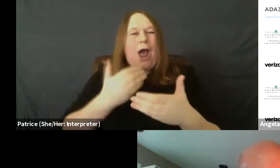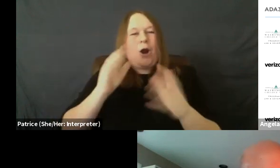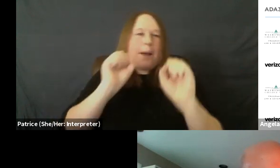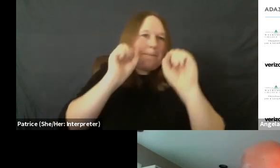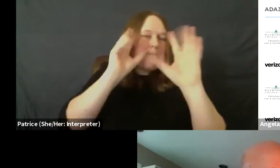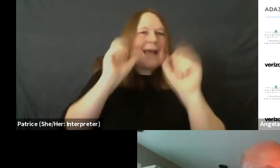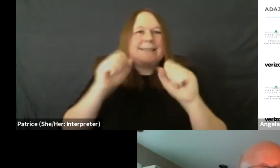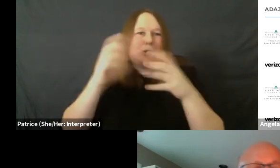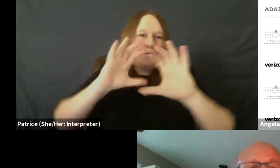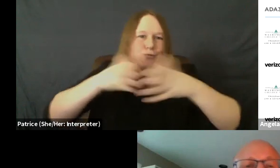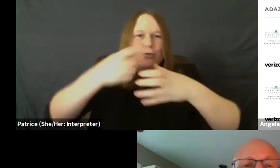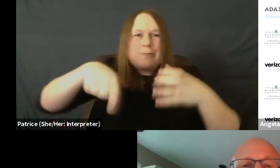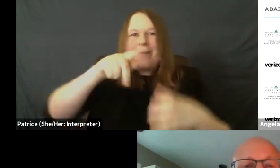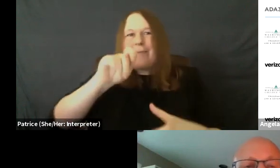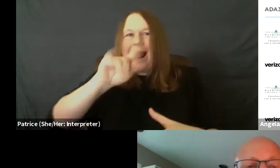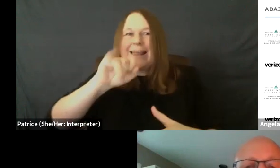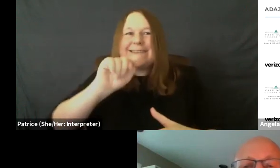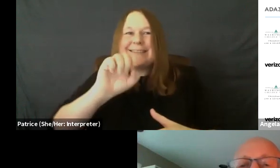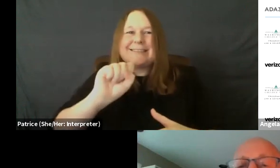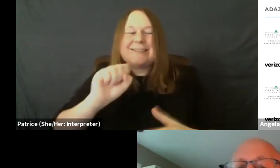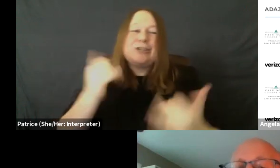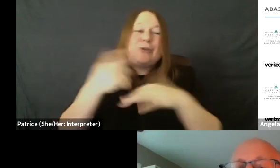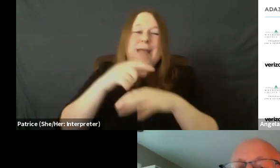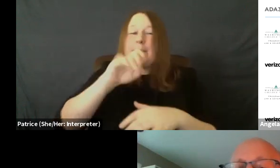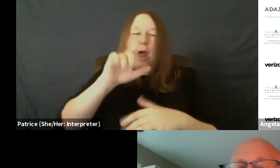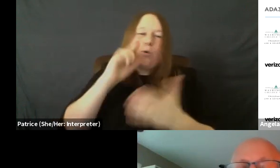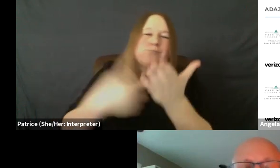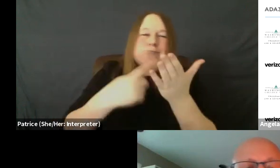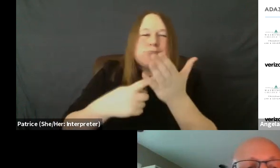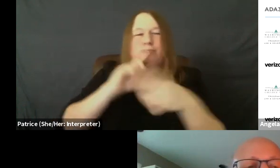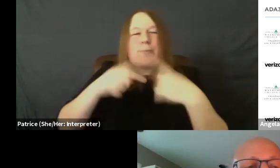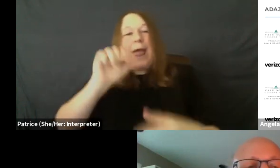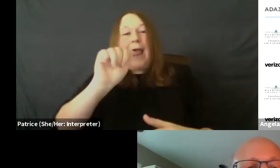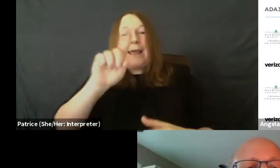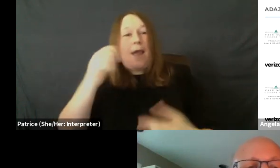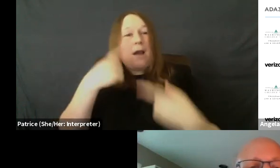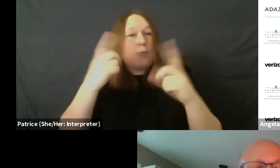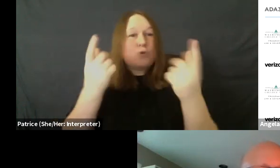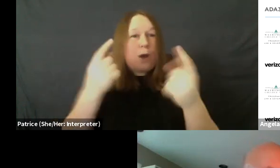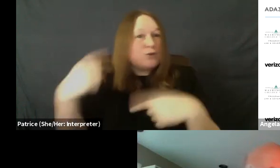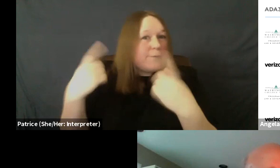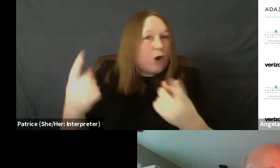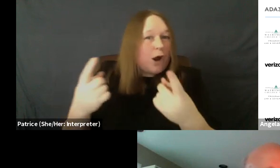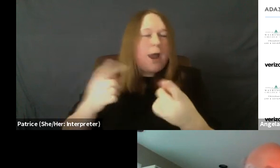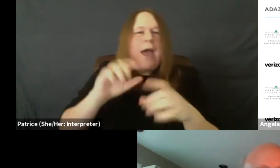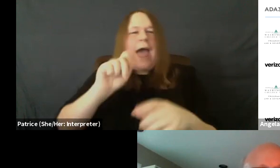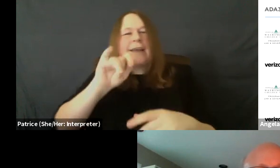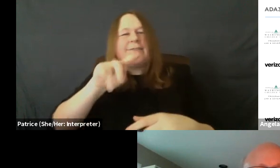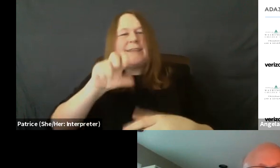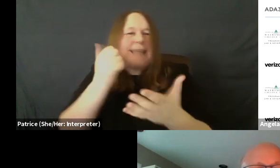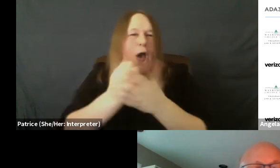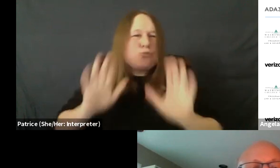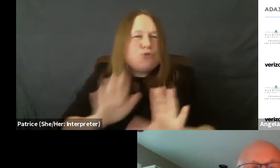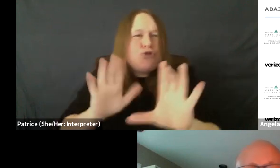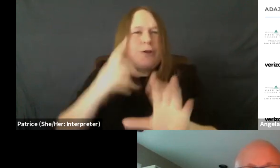amazing panelists. Today's panel will cover what the ADA has accomplished so far, how activists helped to push for the